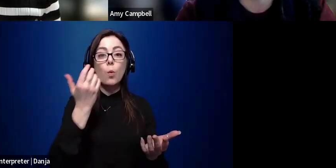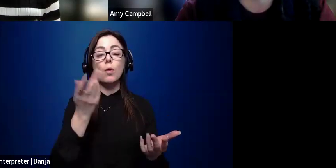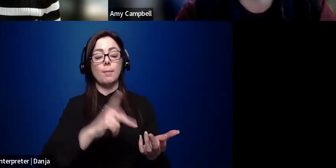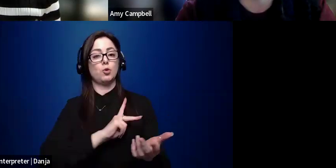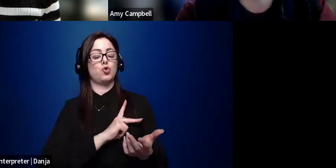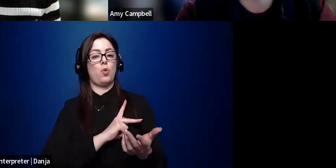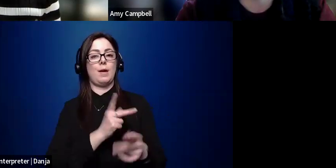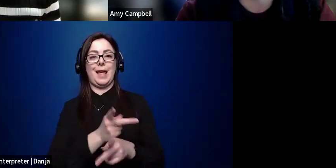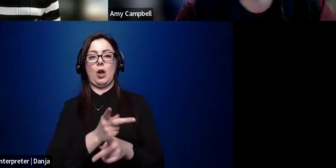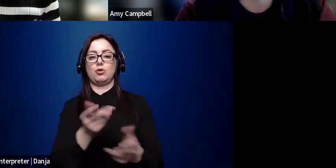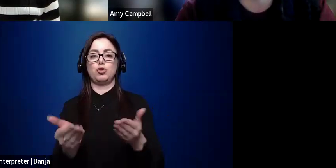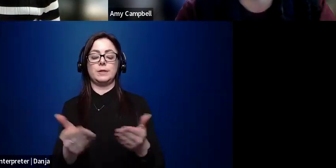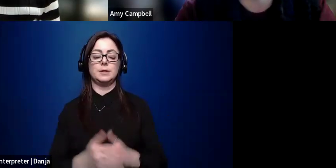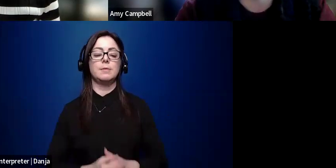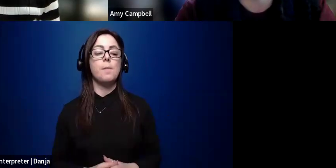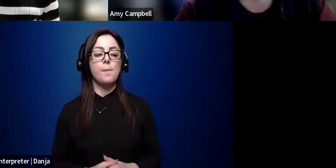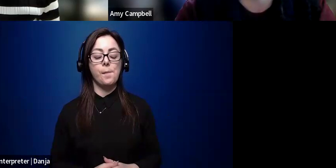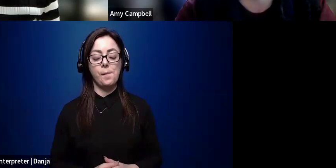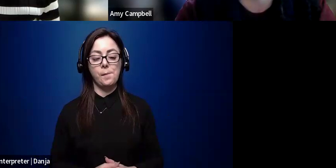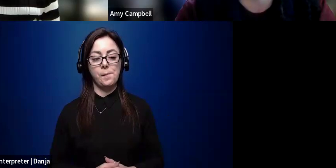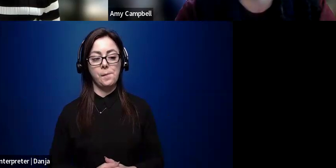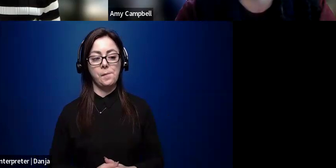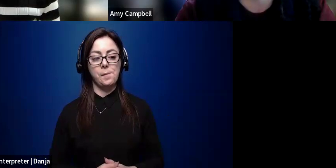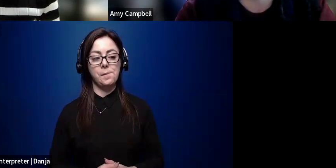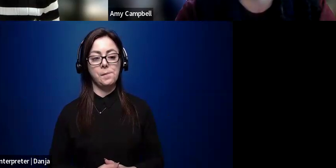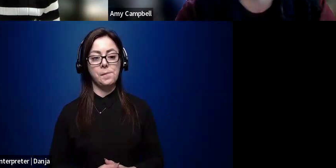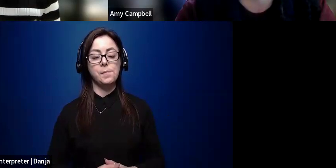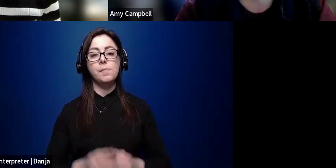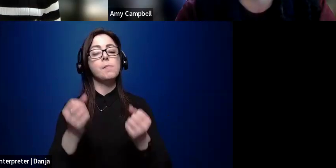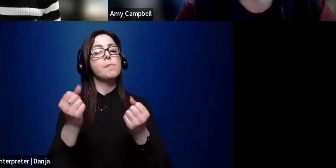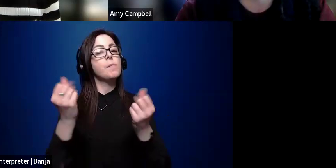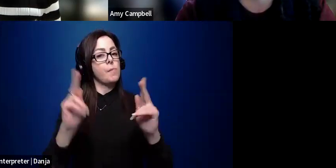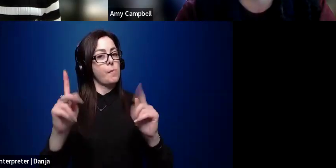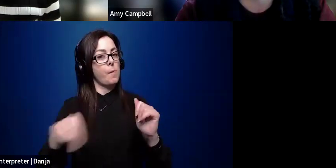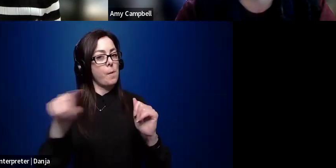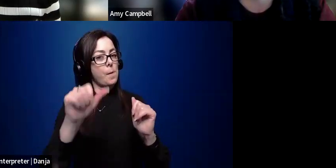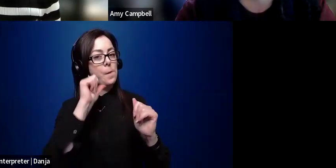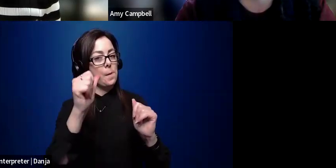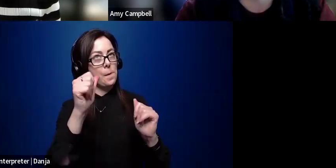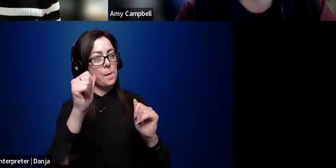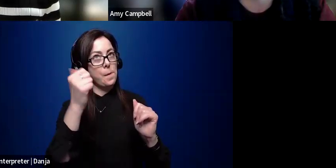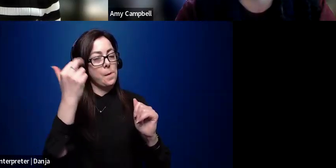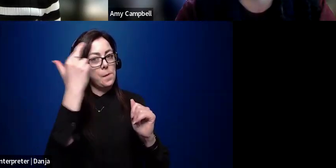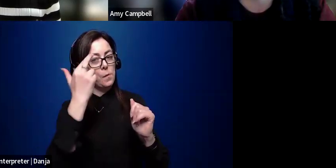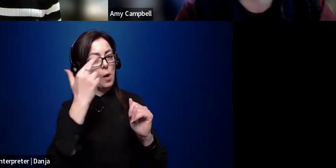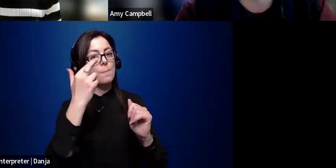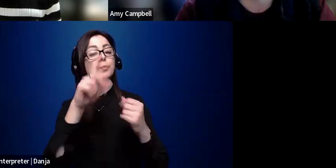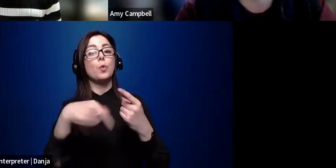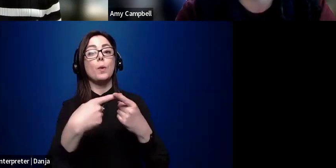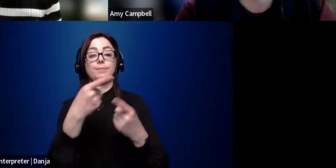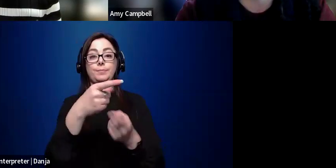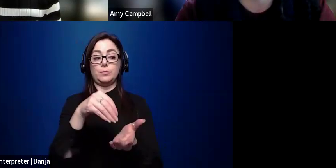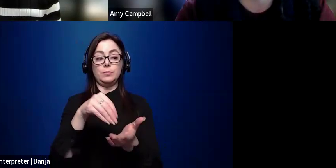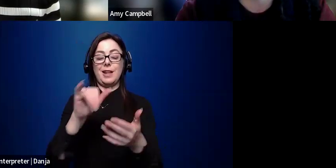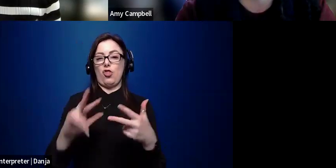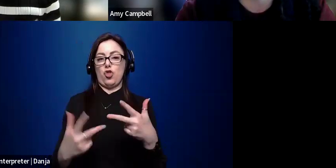care services. And something that a lot of people don't realize is that when students in school, and this is our third